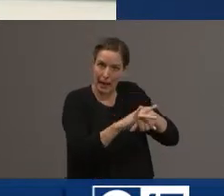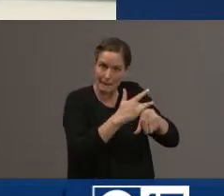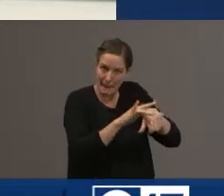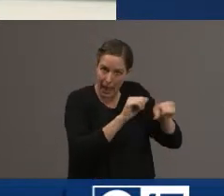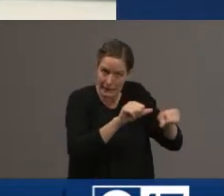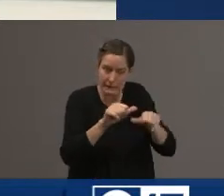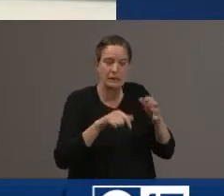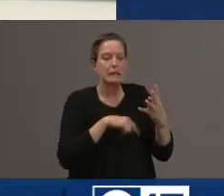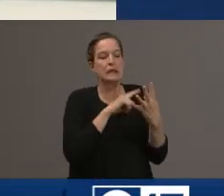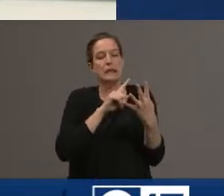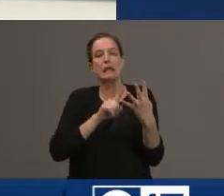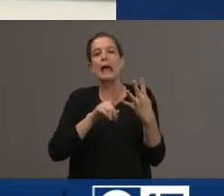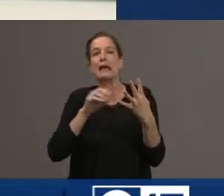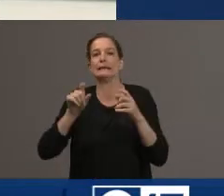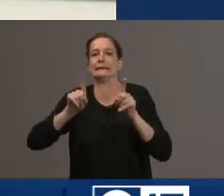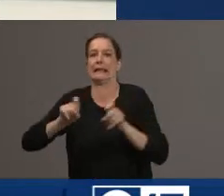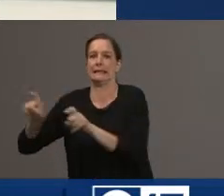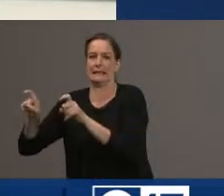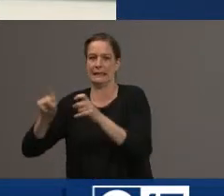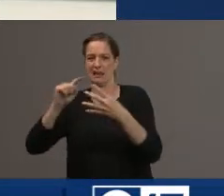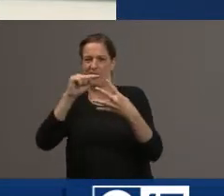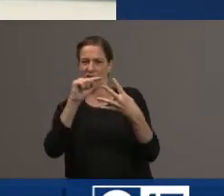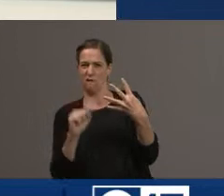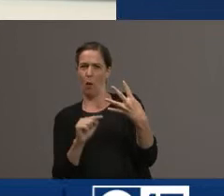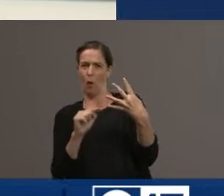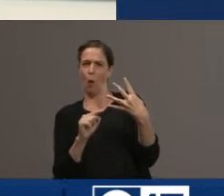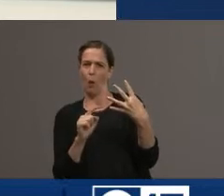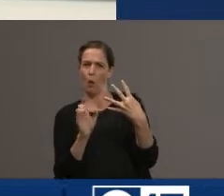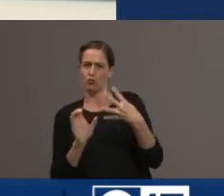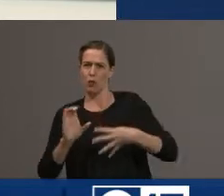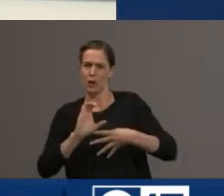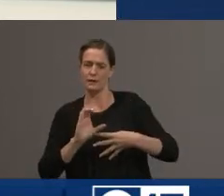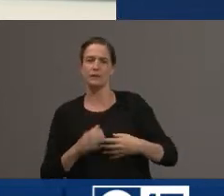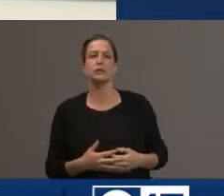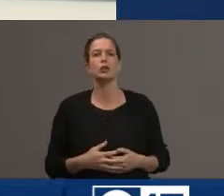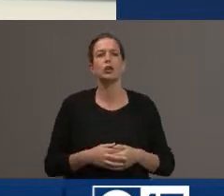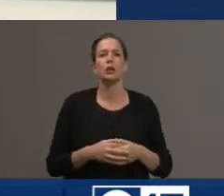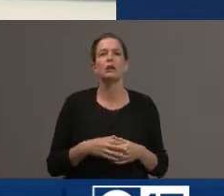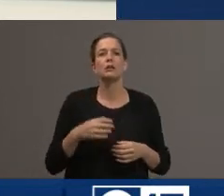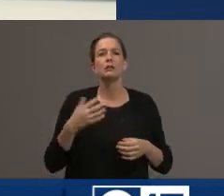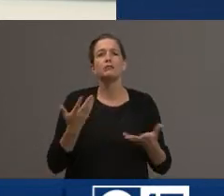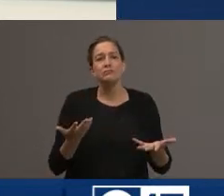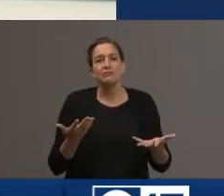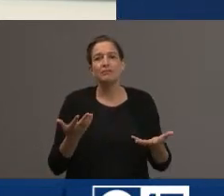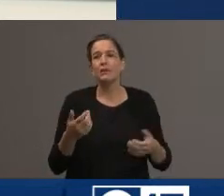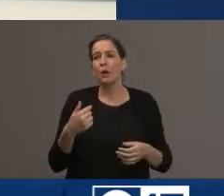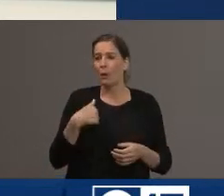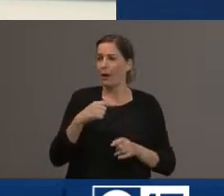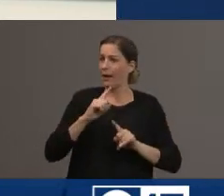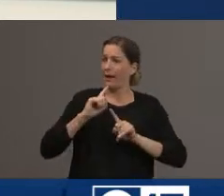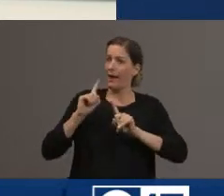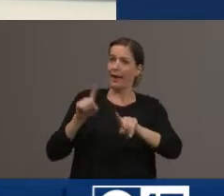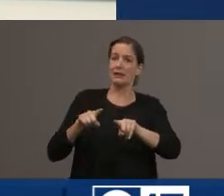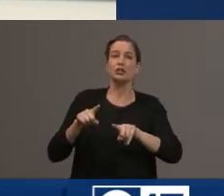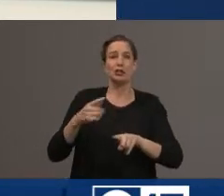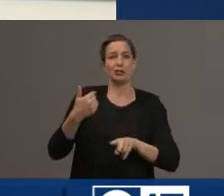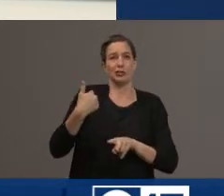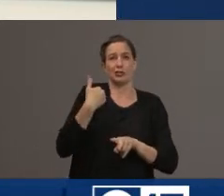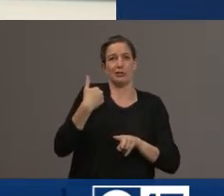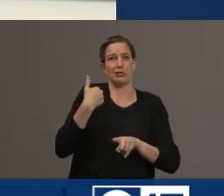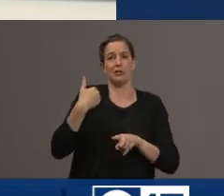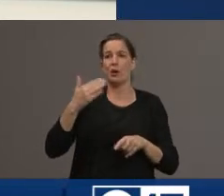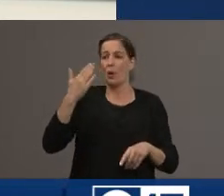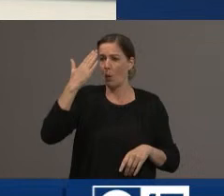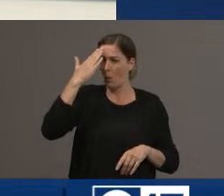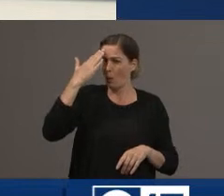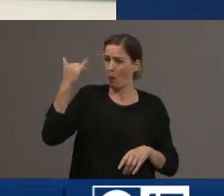to monitor going forward. And I answered Jeremy around why Arizonans can have confidence